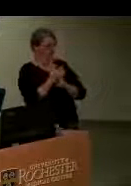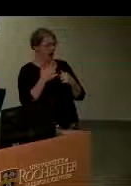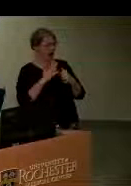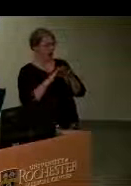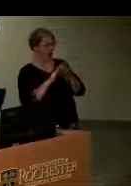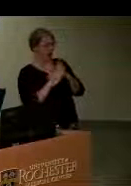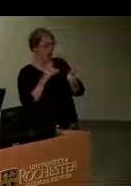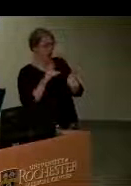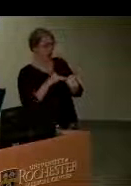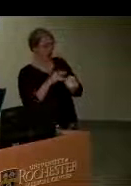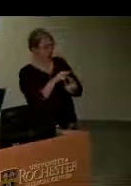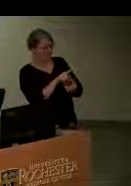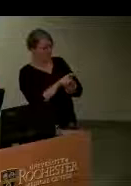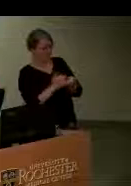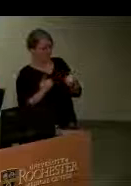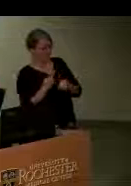today.